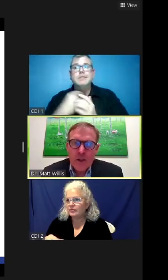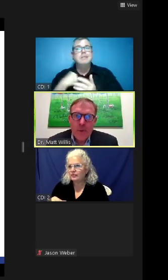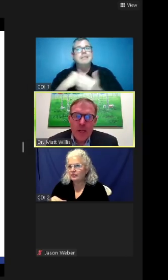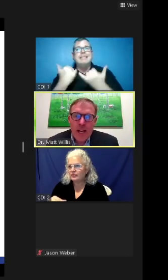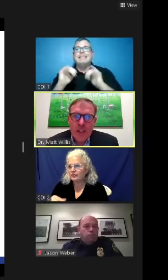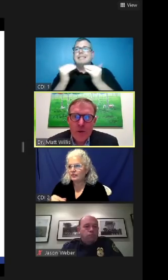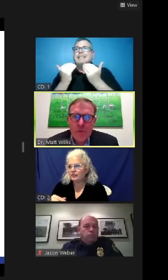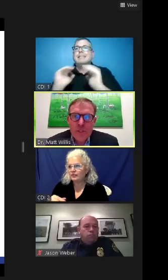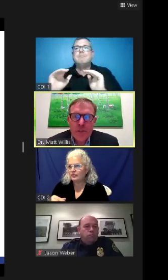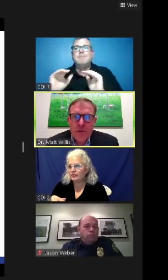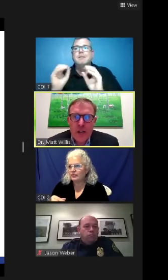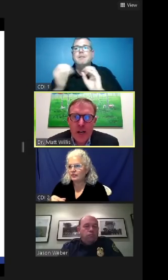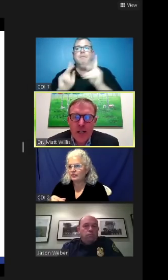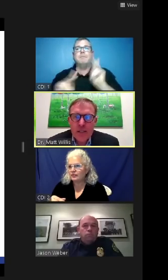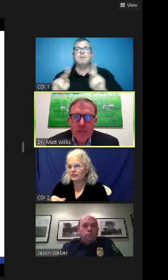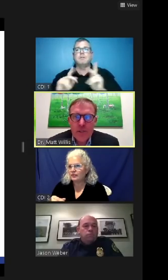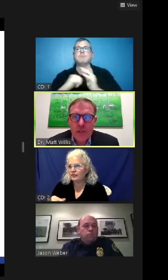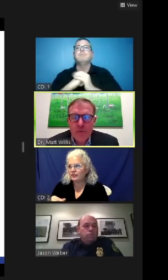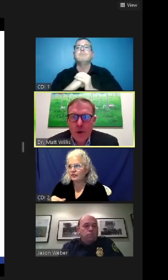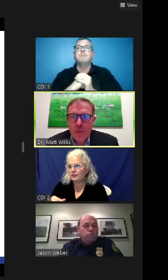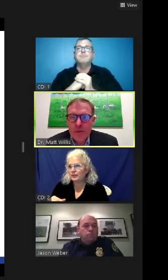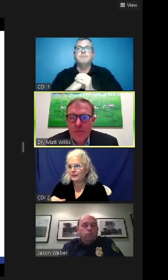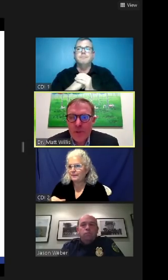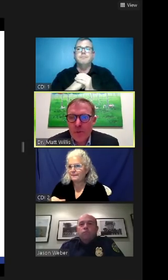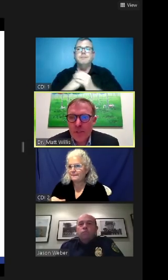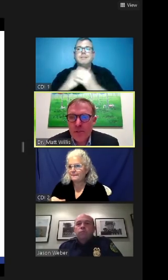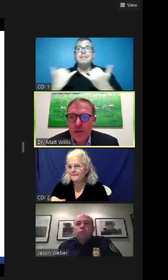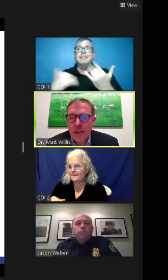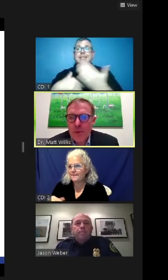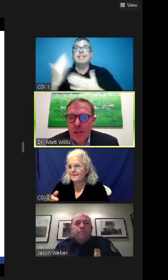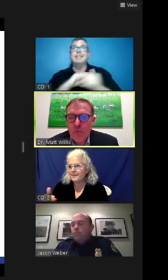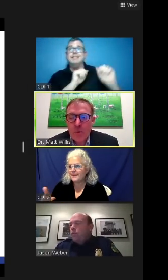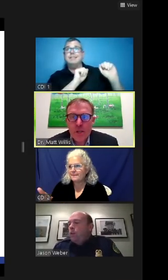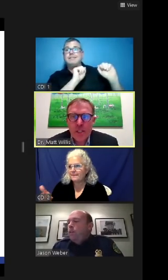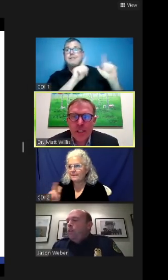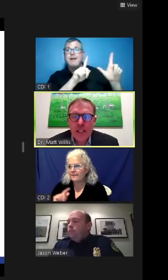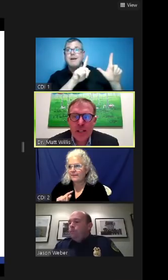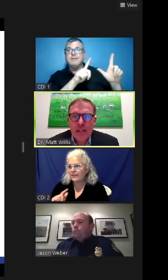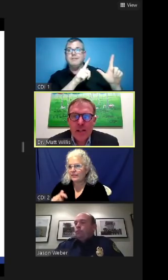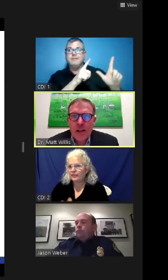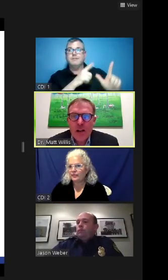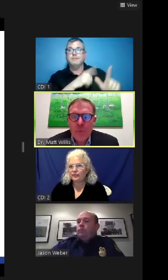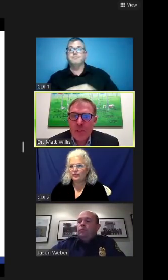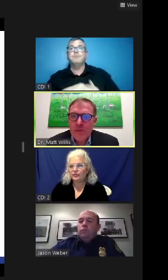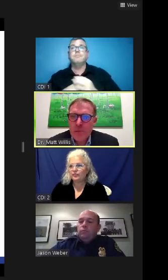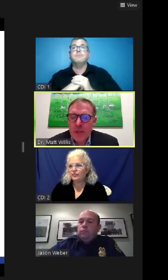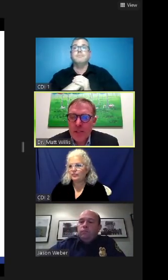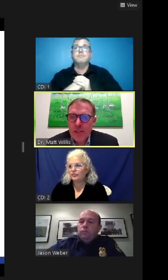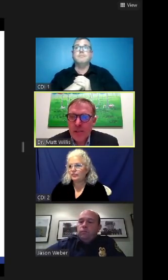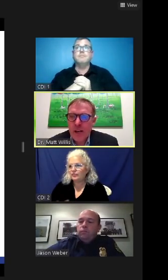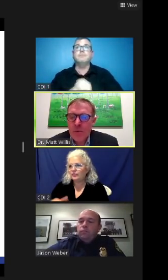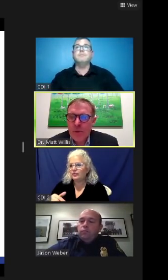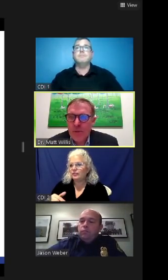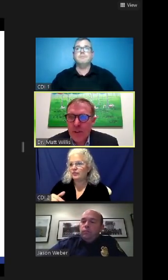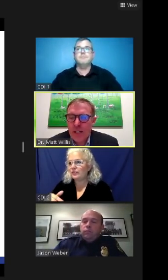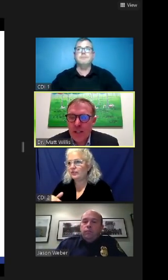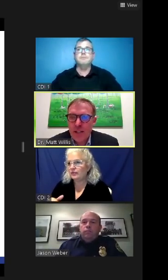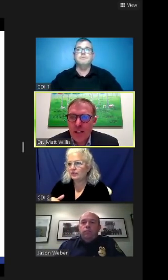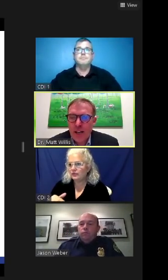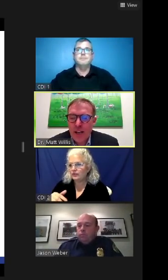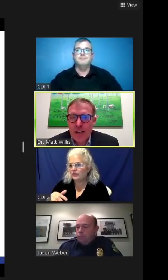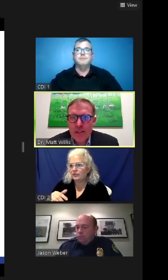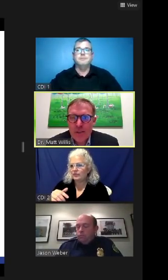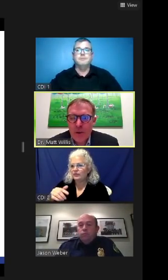So now I'm going to hand it over to Chief Weber, who will describe our work in our points of dispensing. We